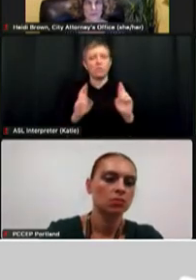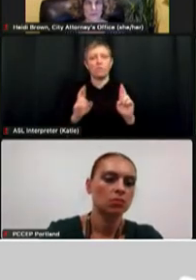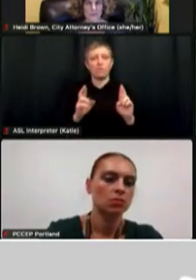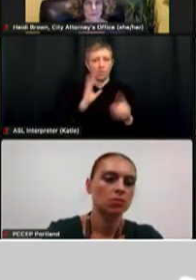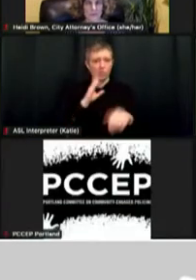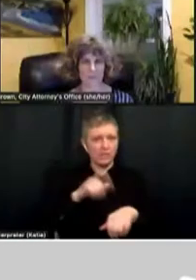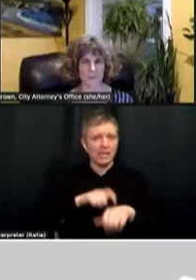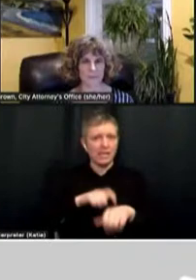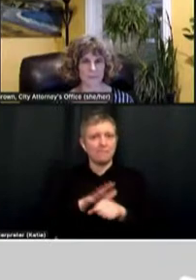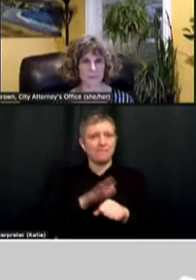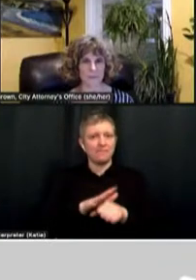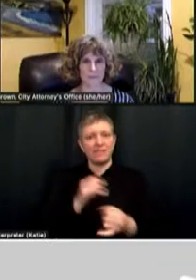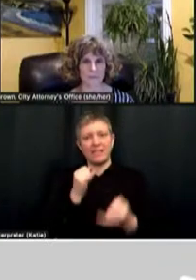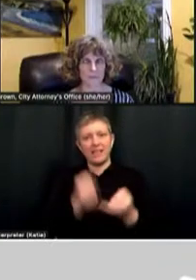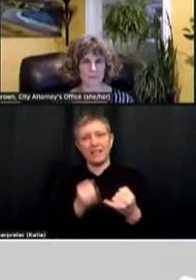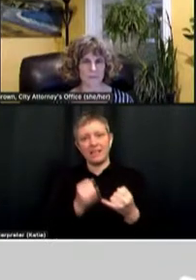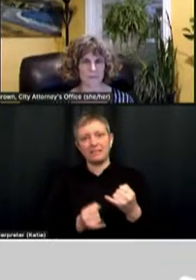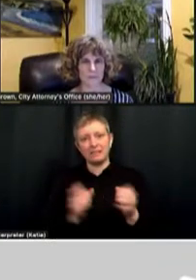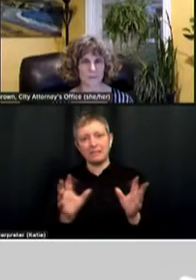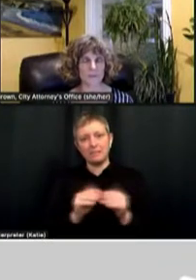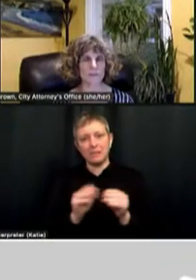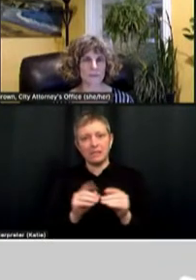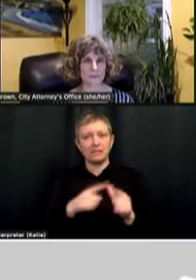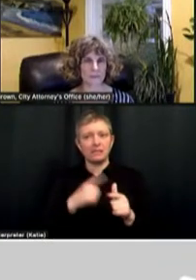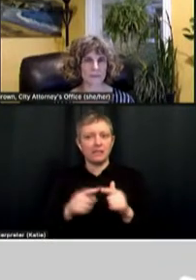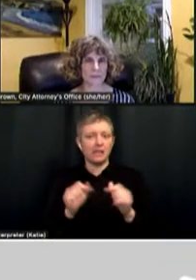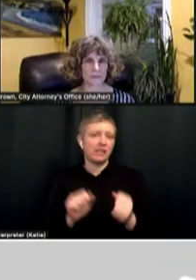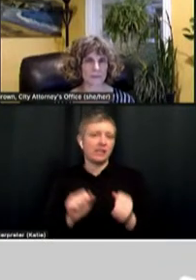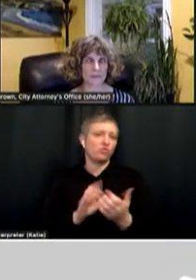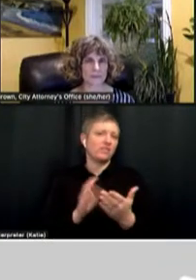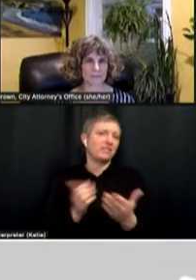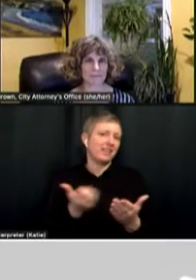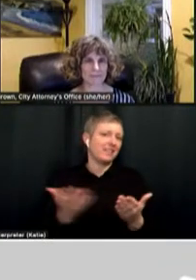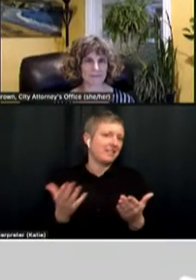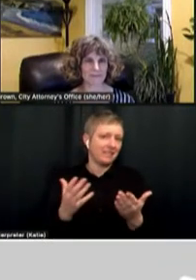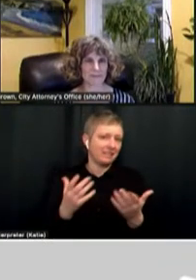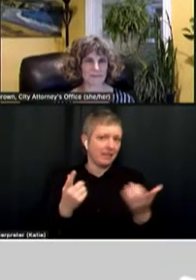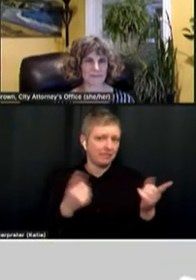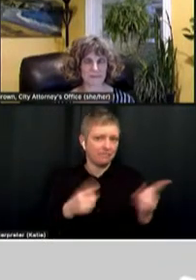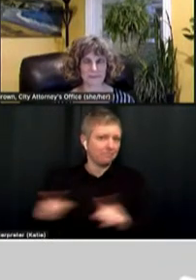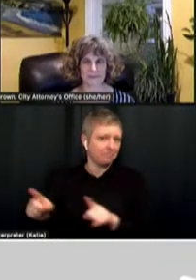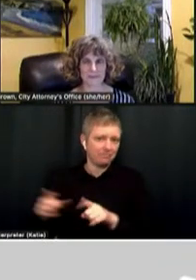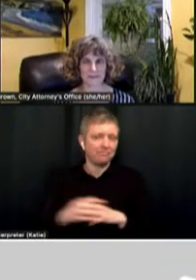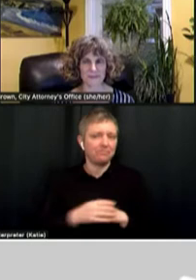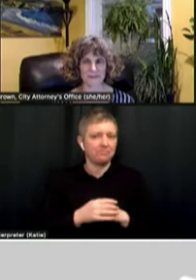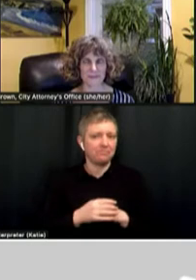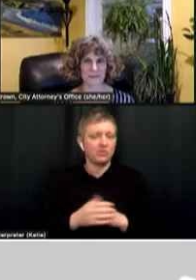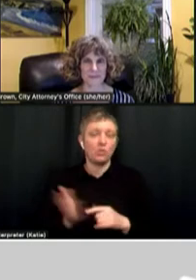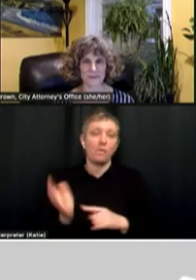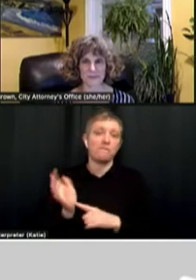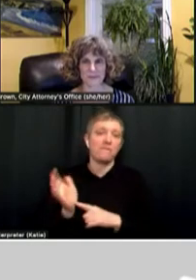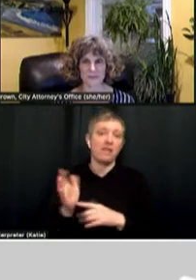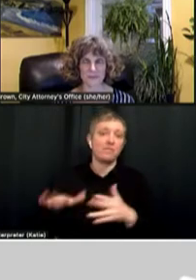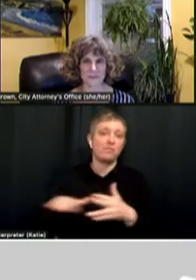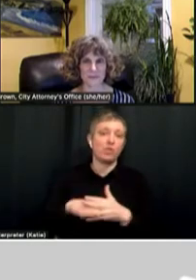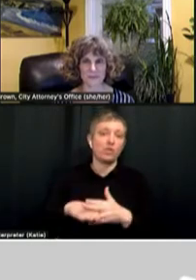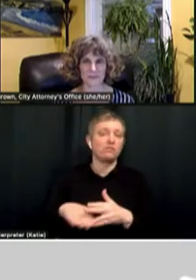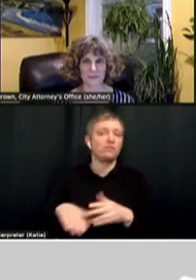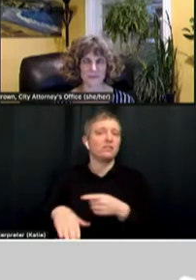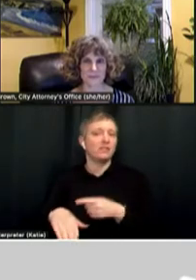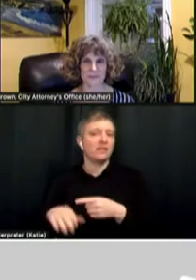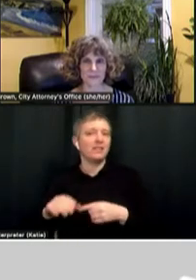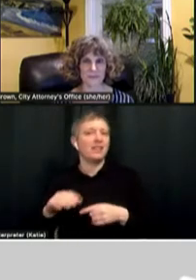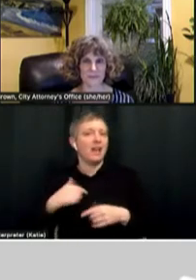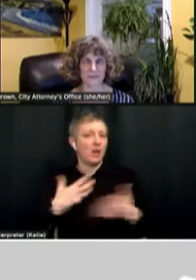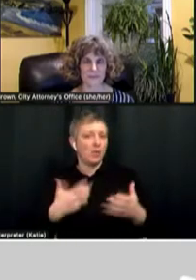this evening to address anything that came up. So let's take a 5-minute break. I would like to also take a moment